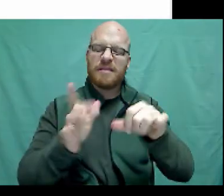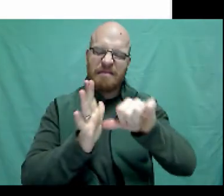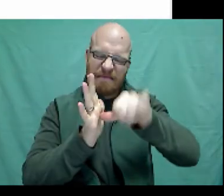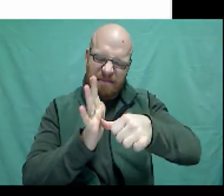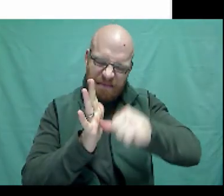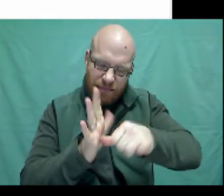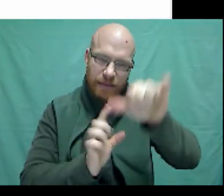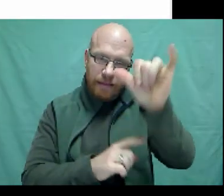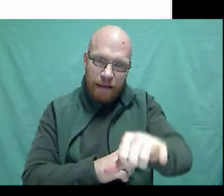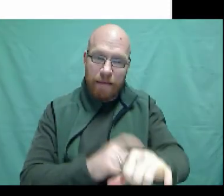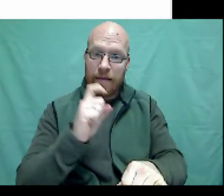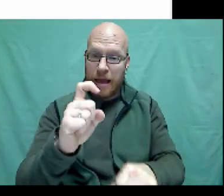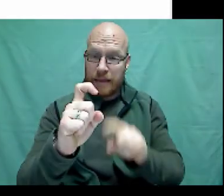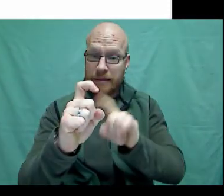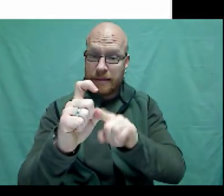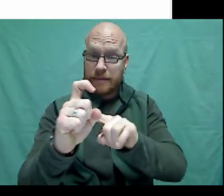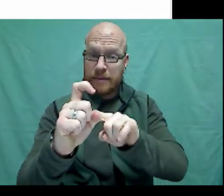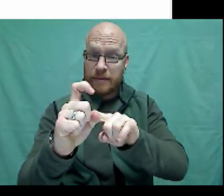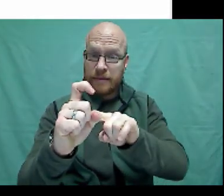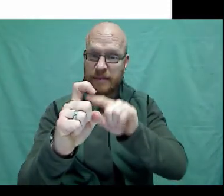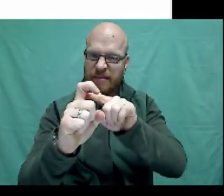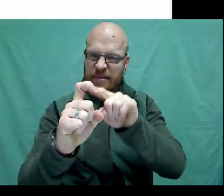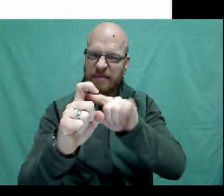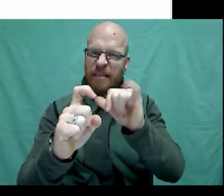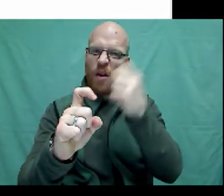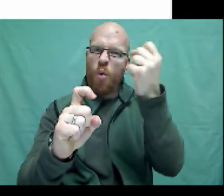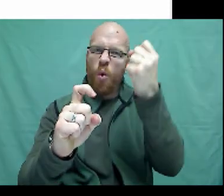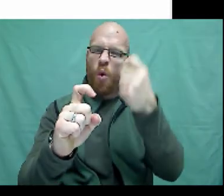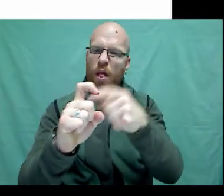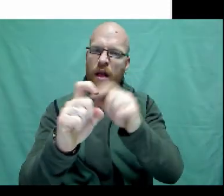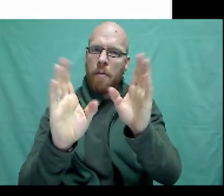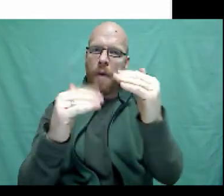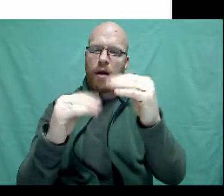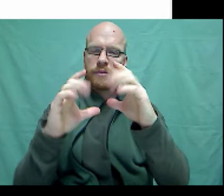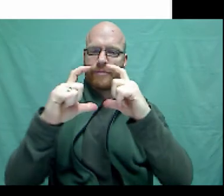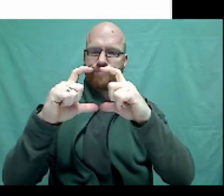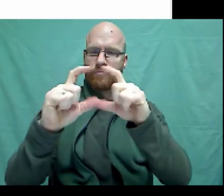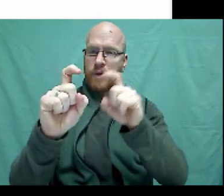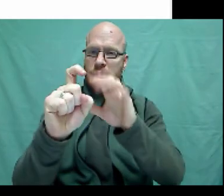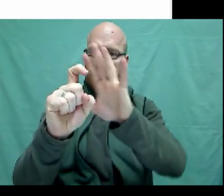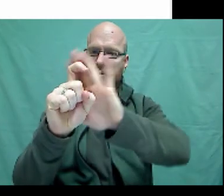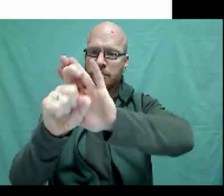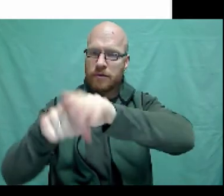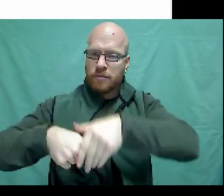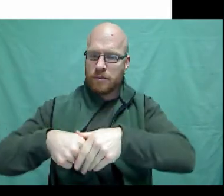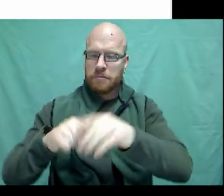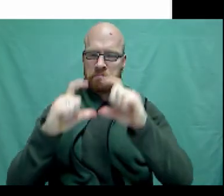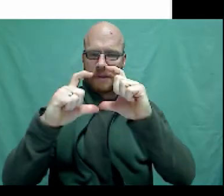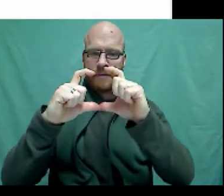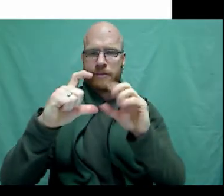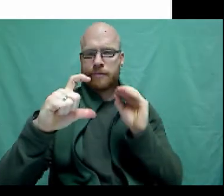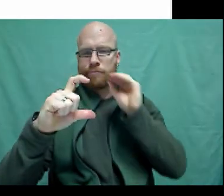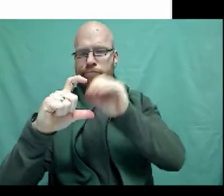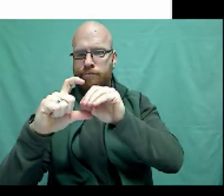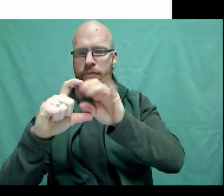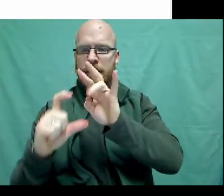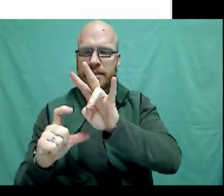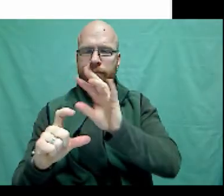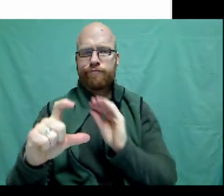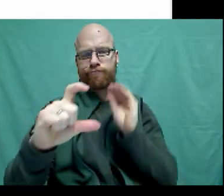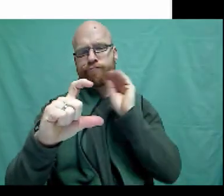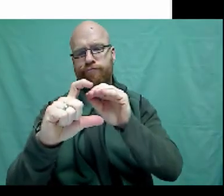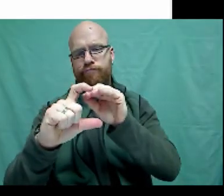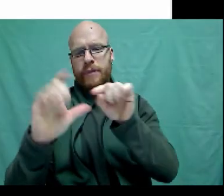So I use parentheses to emphasize that wherever x is, it's like a holding place for the answer. We remove